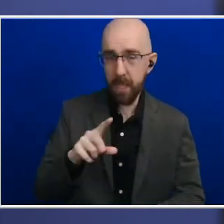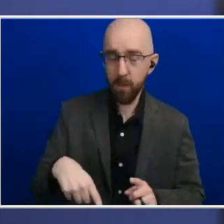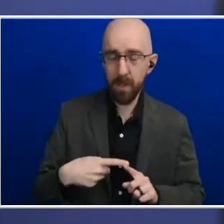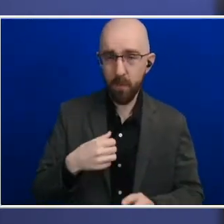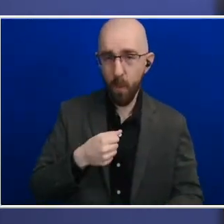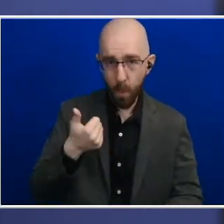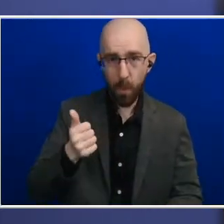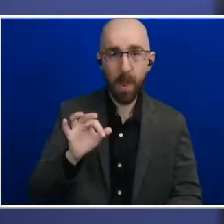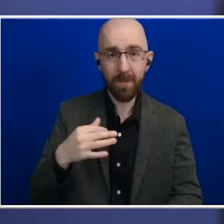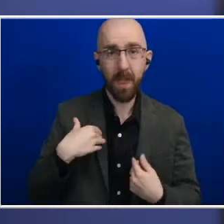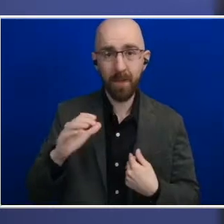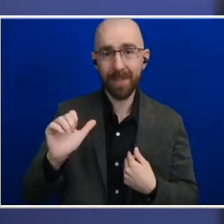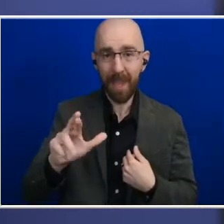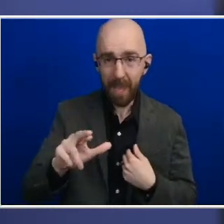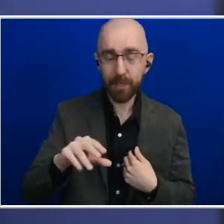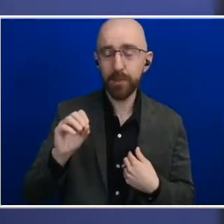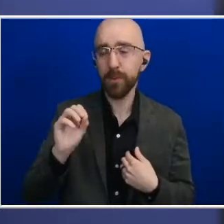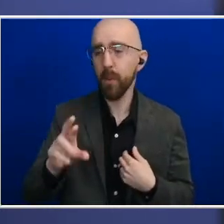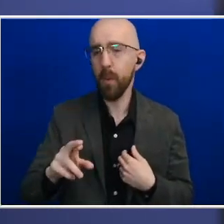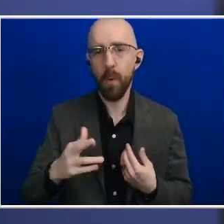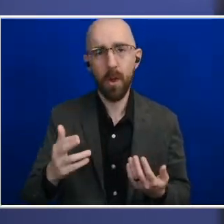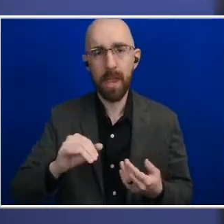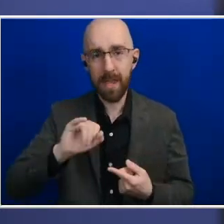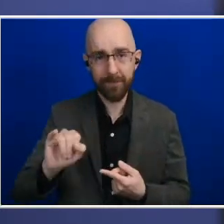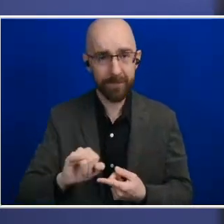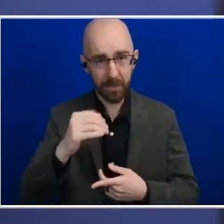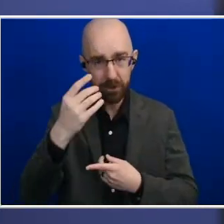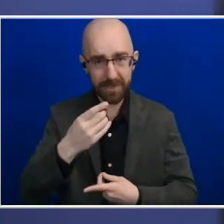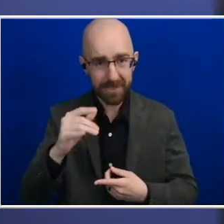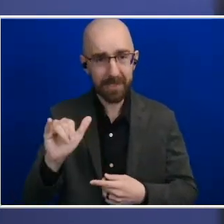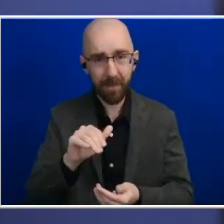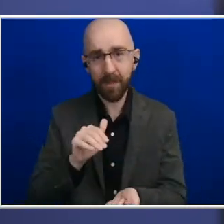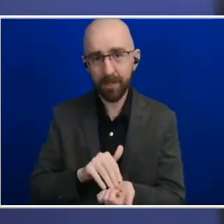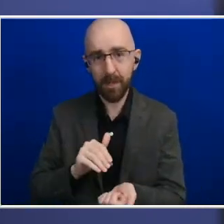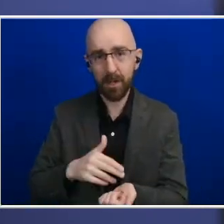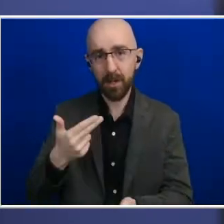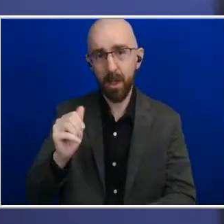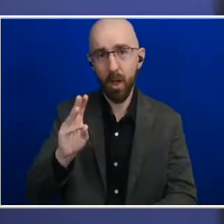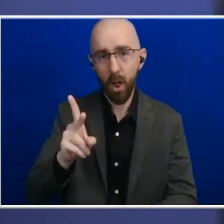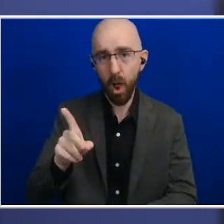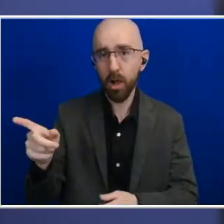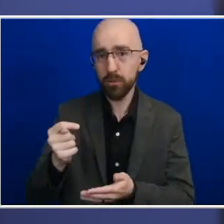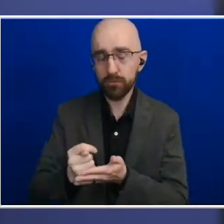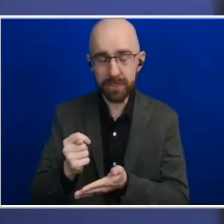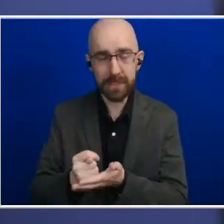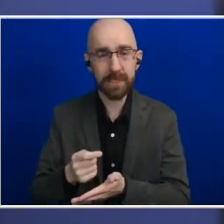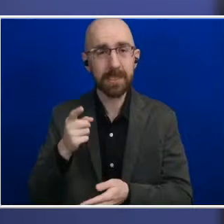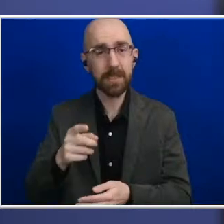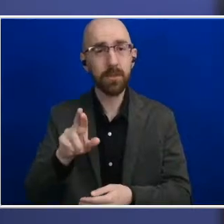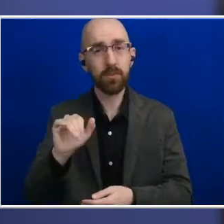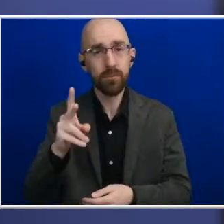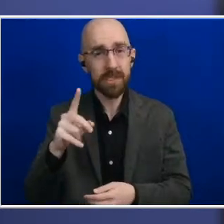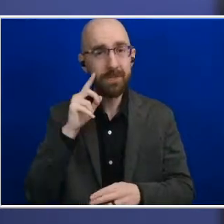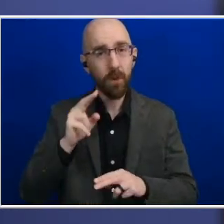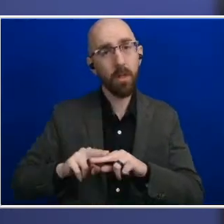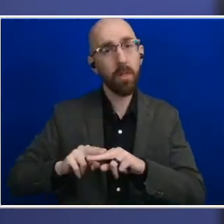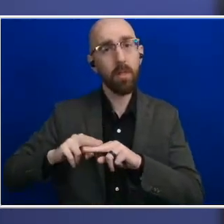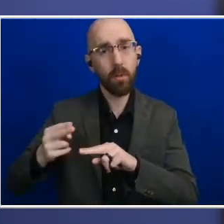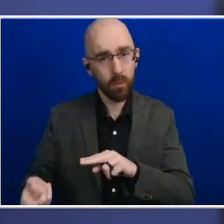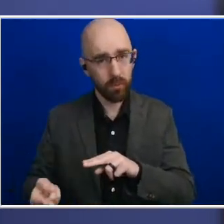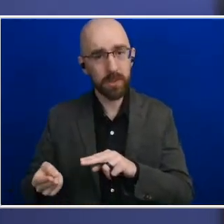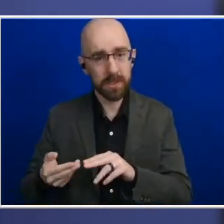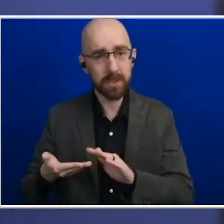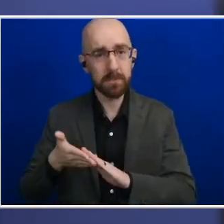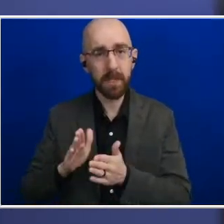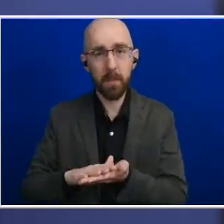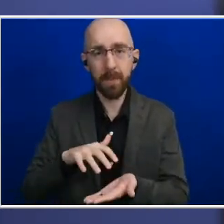cancer or if you have an infectious disease like Dr. Hawk treats, your risk for losing excessive weight and becoming frail is